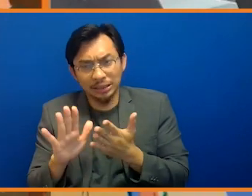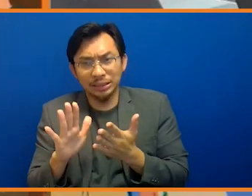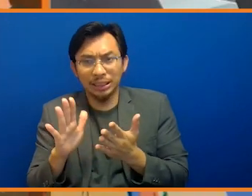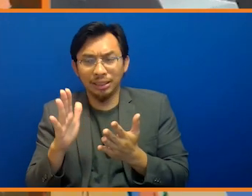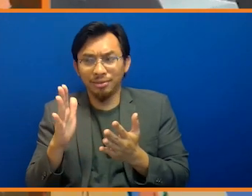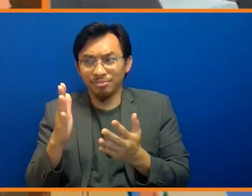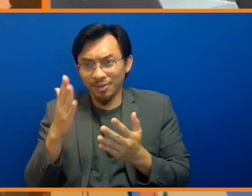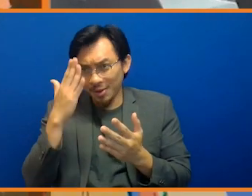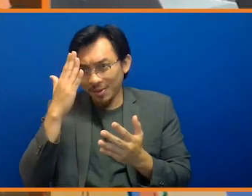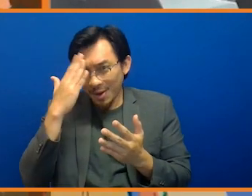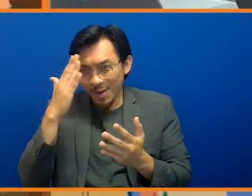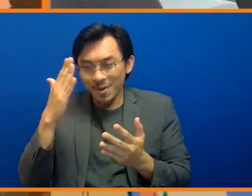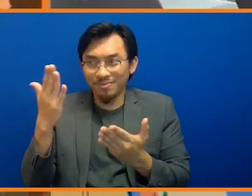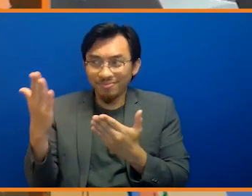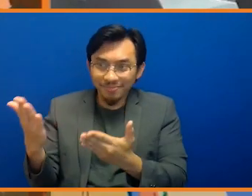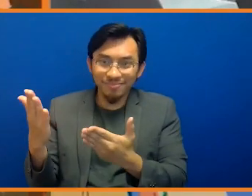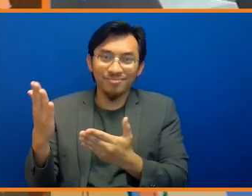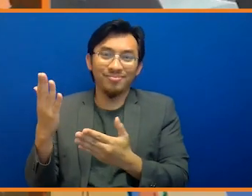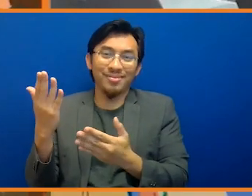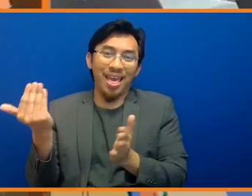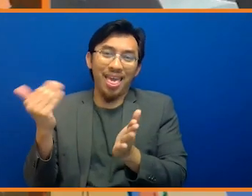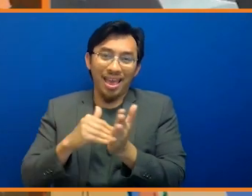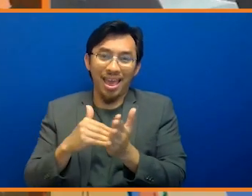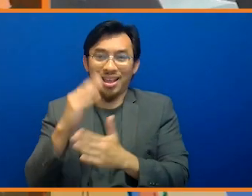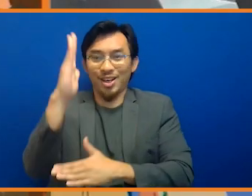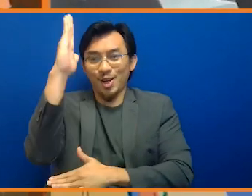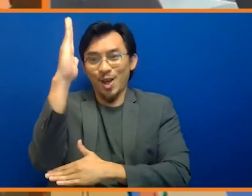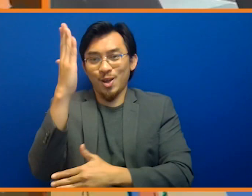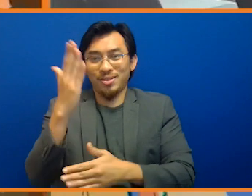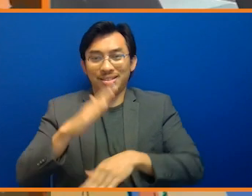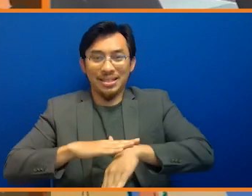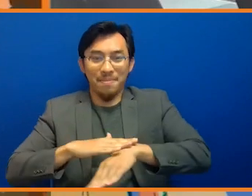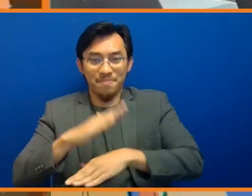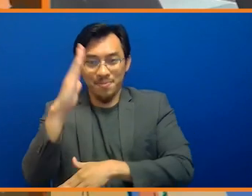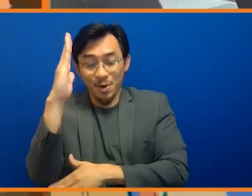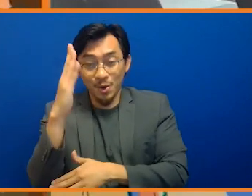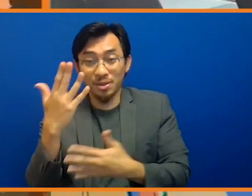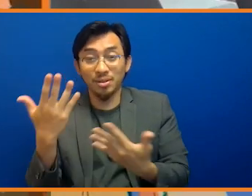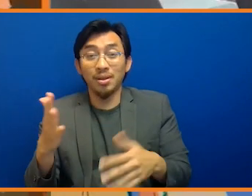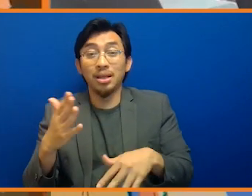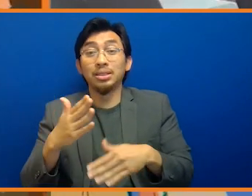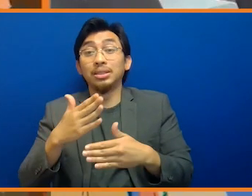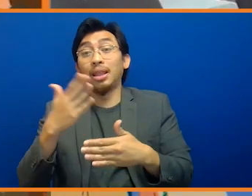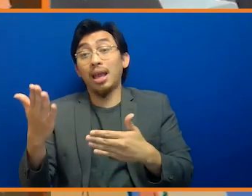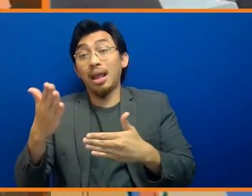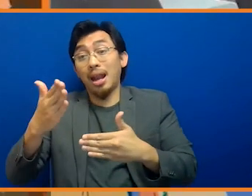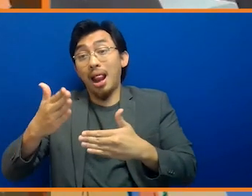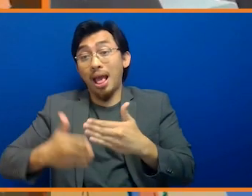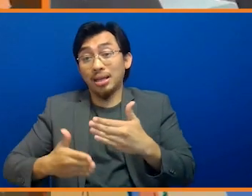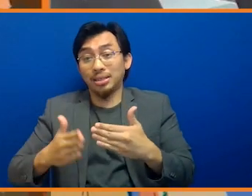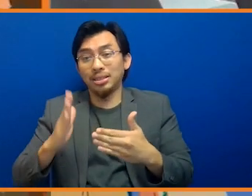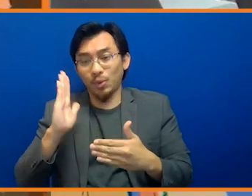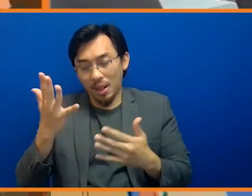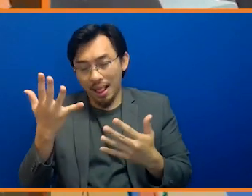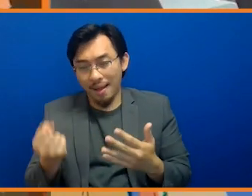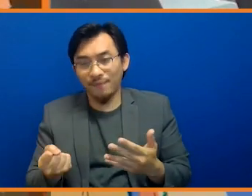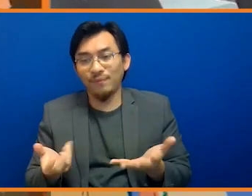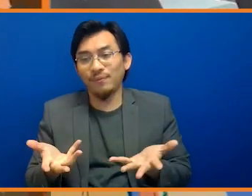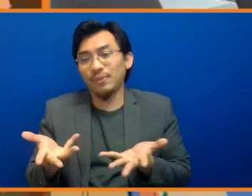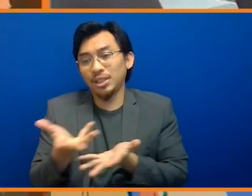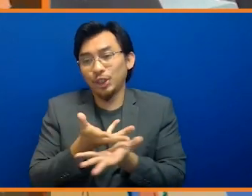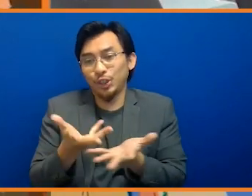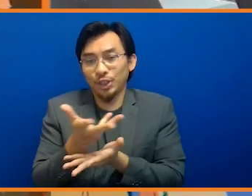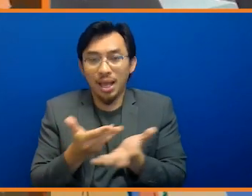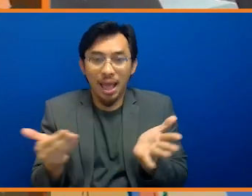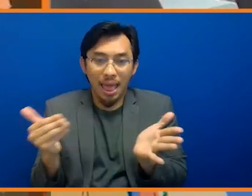hear from her again at the noon sessions. And then at the end, we will have a discussion